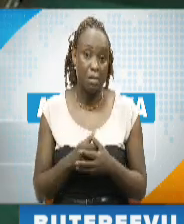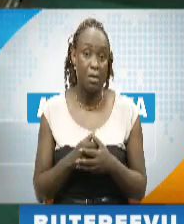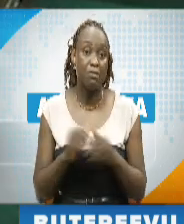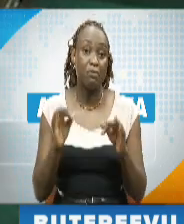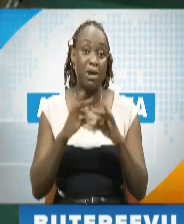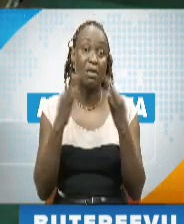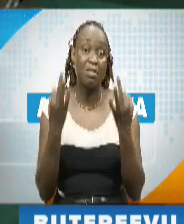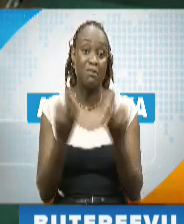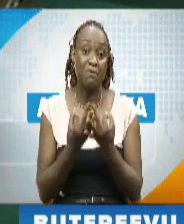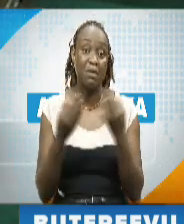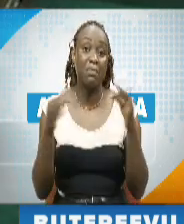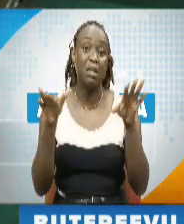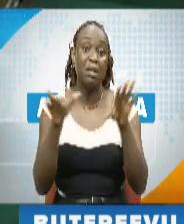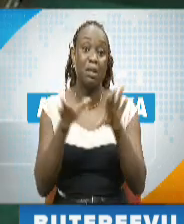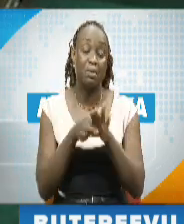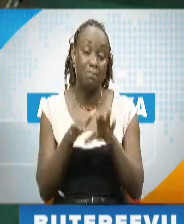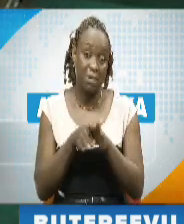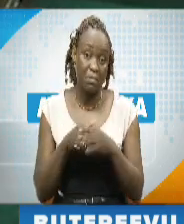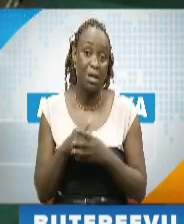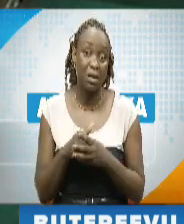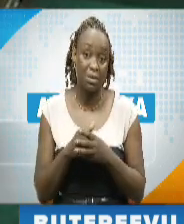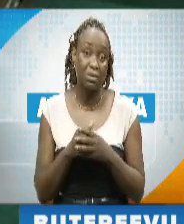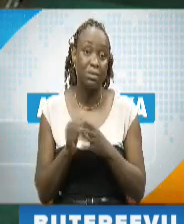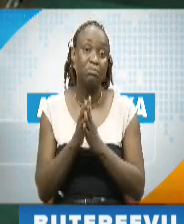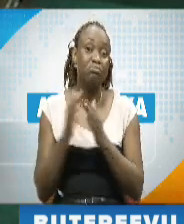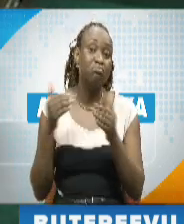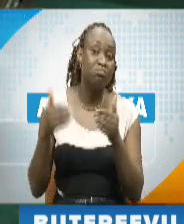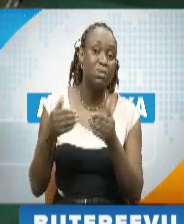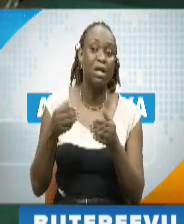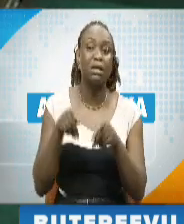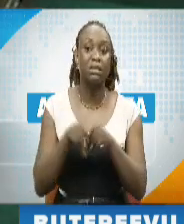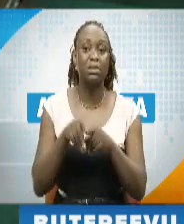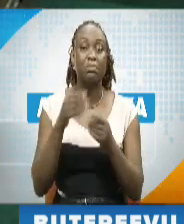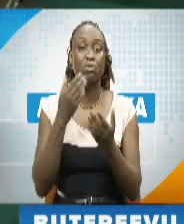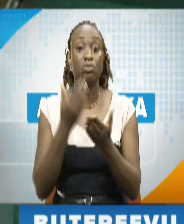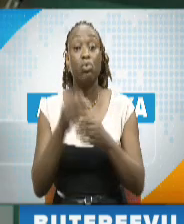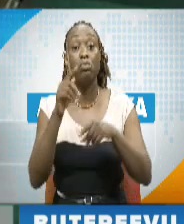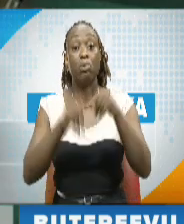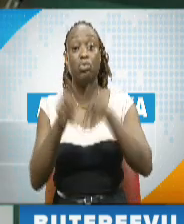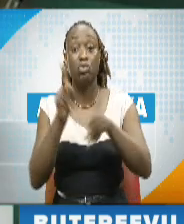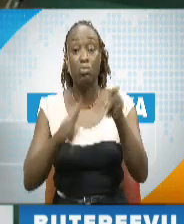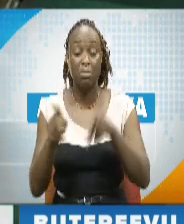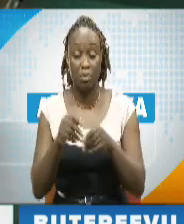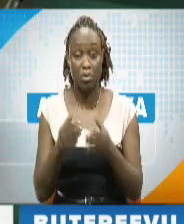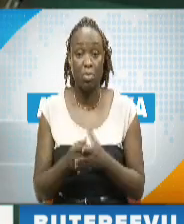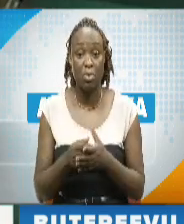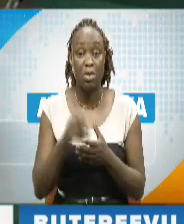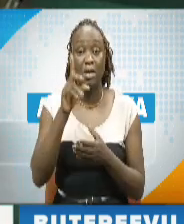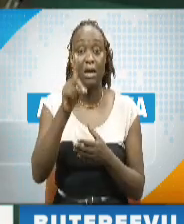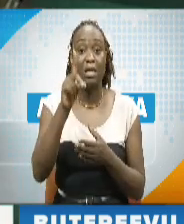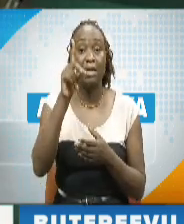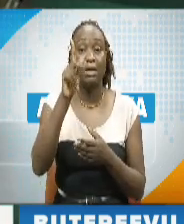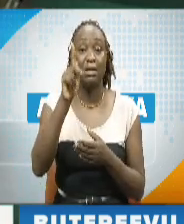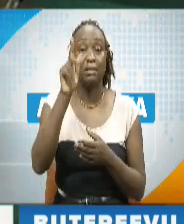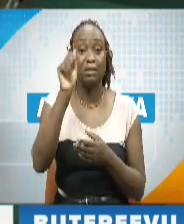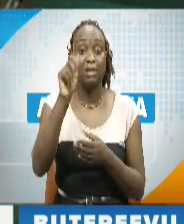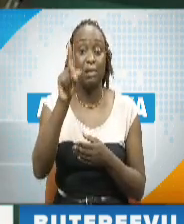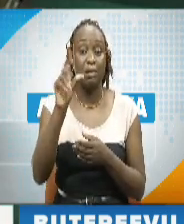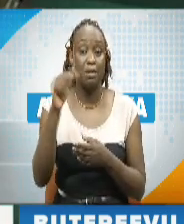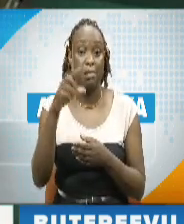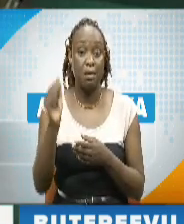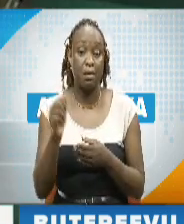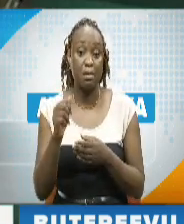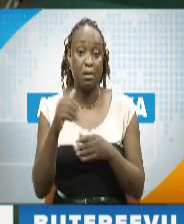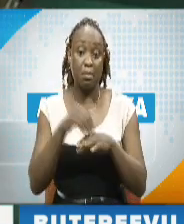family member and our very good politicians, right Honorable Rebecca Kadaga has stated, we need to name one of